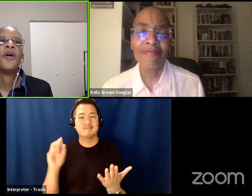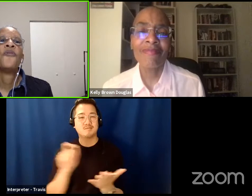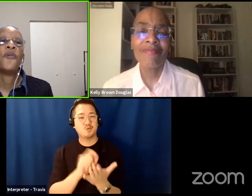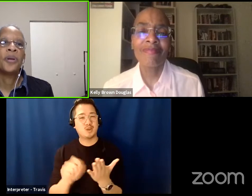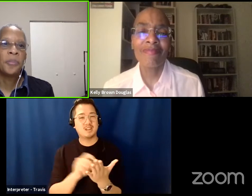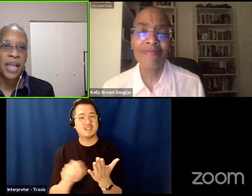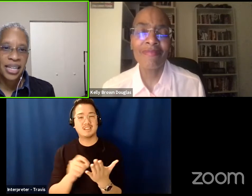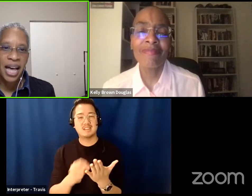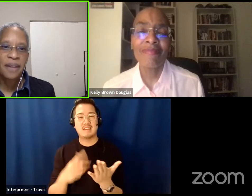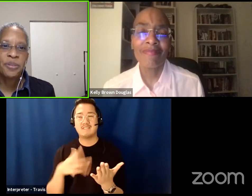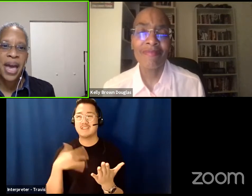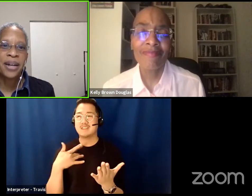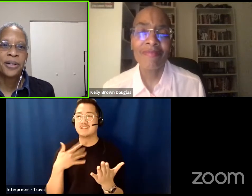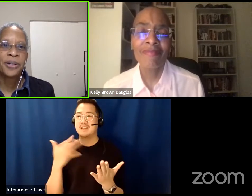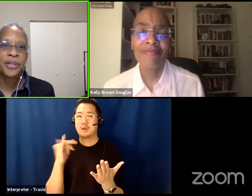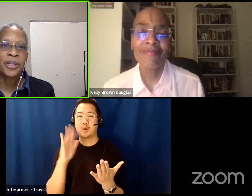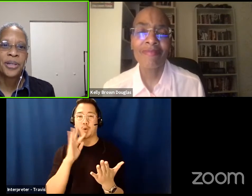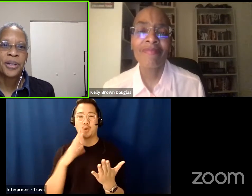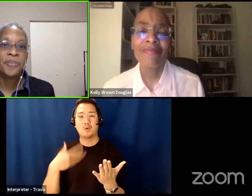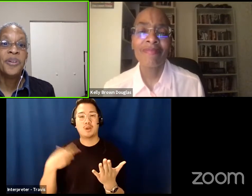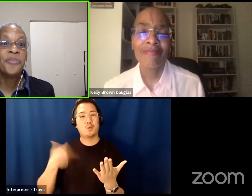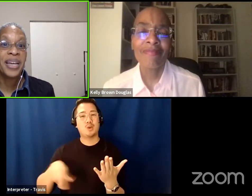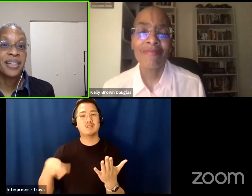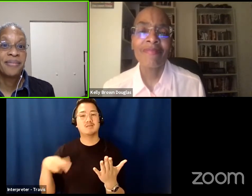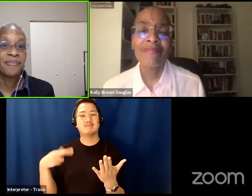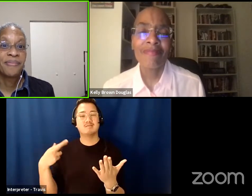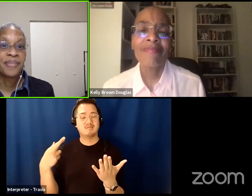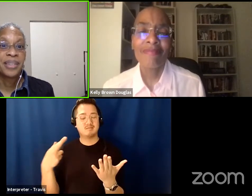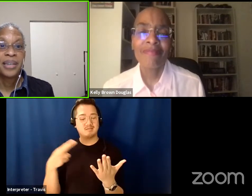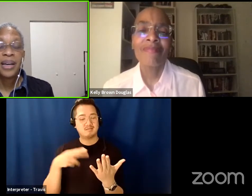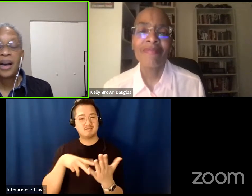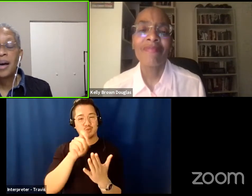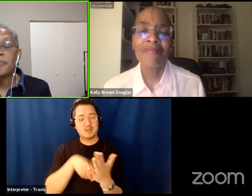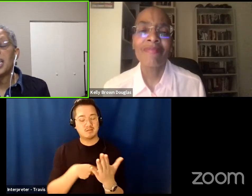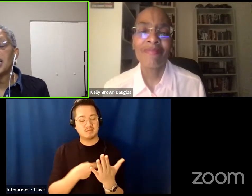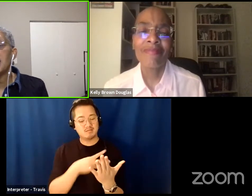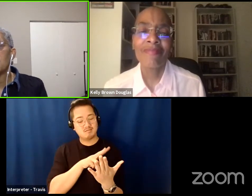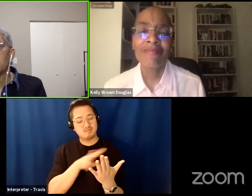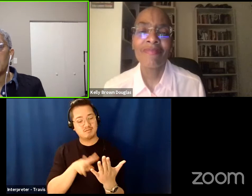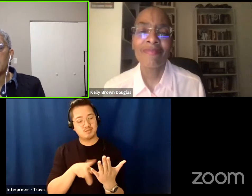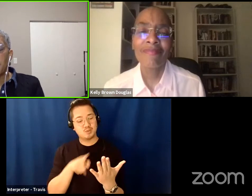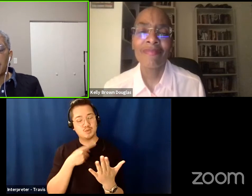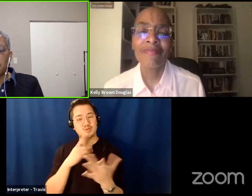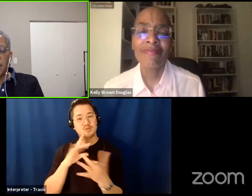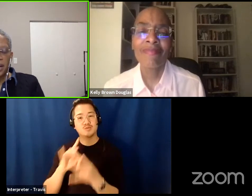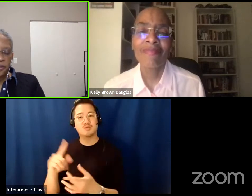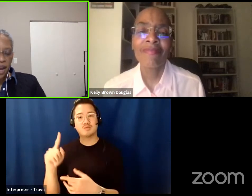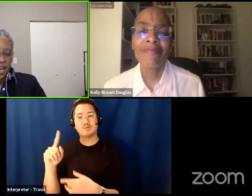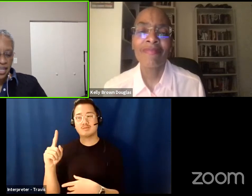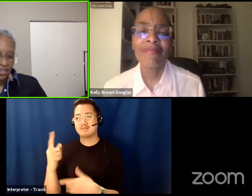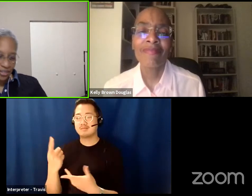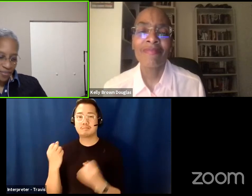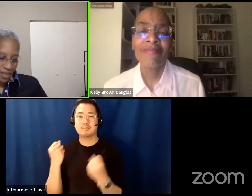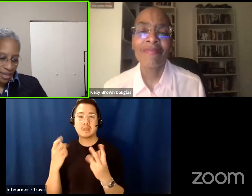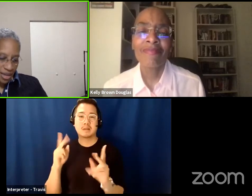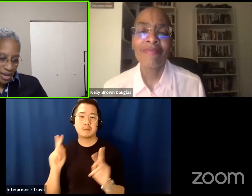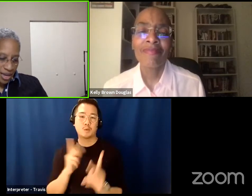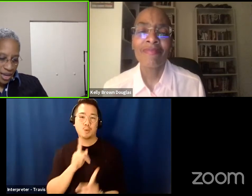scripture for Black Lives Matter movement. Many leaders have been inspired by her